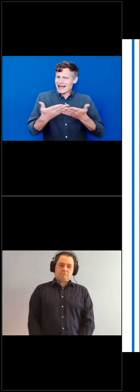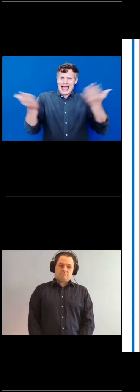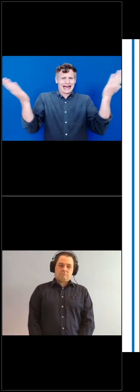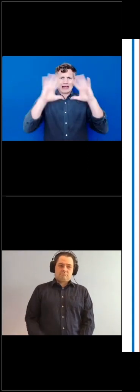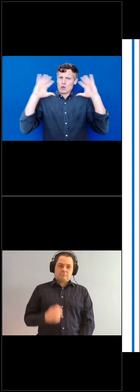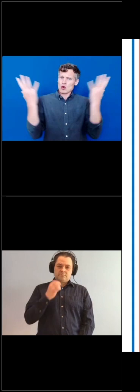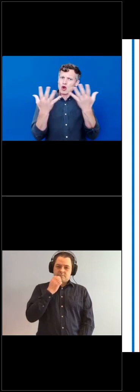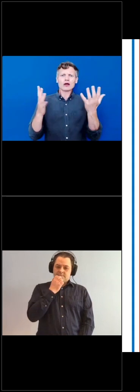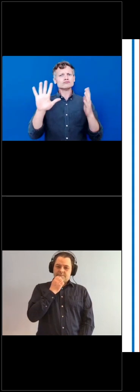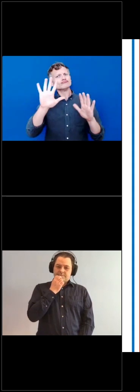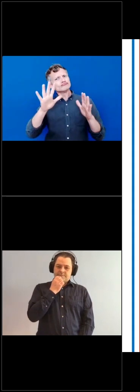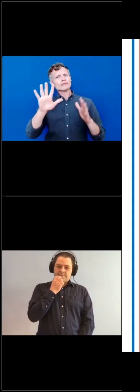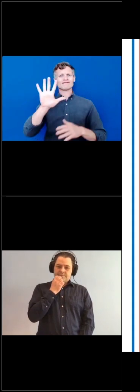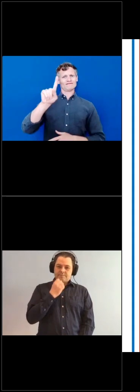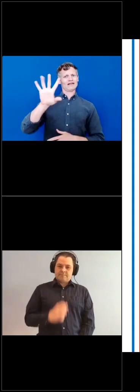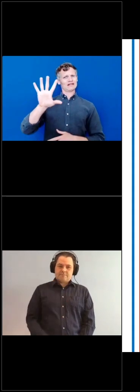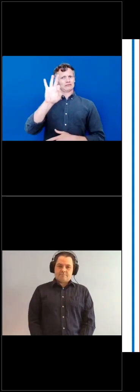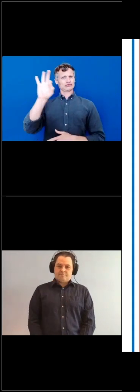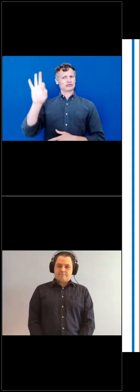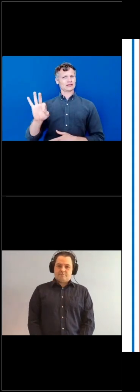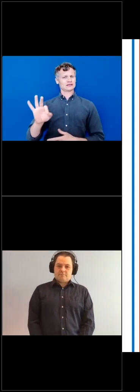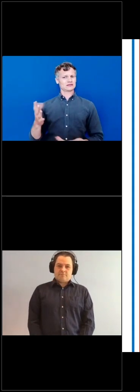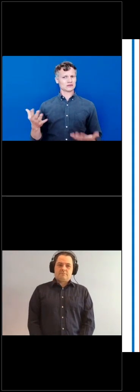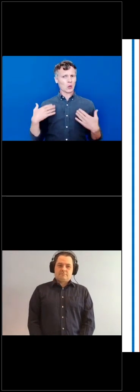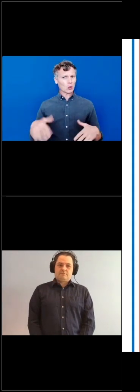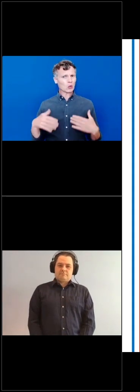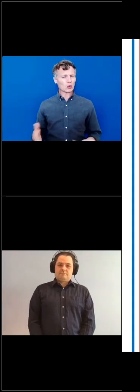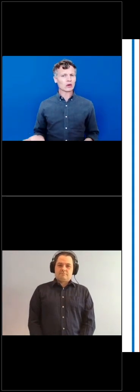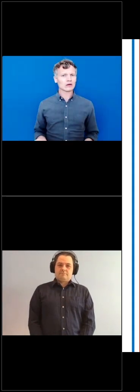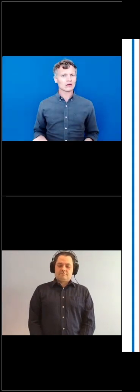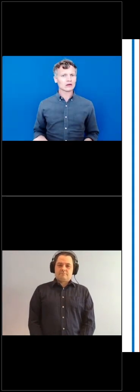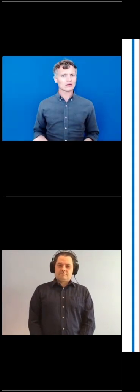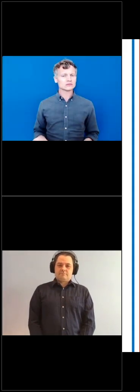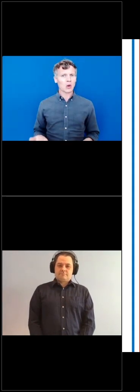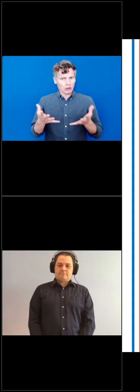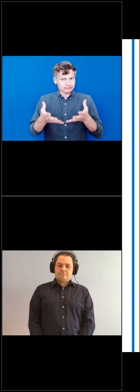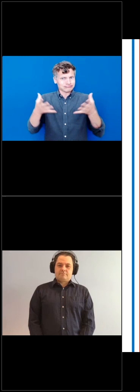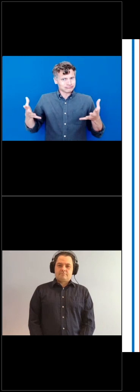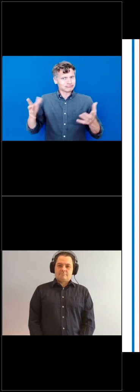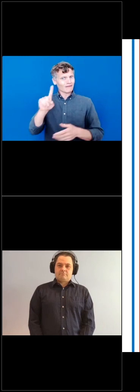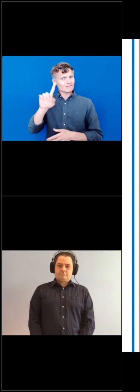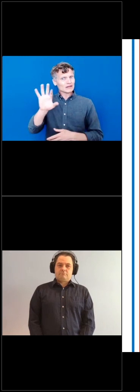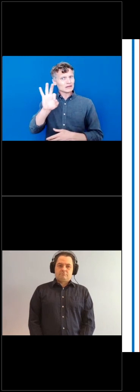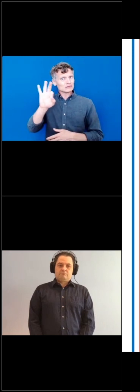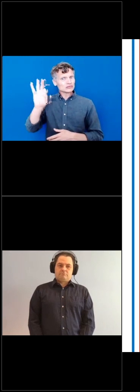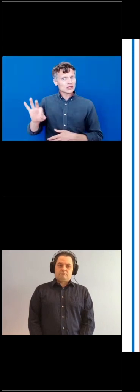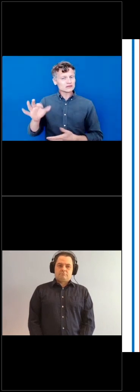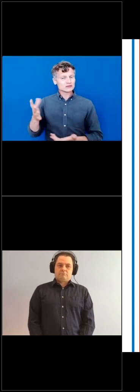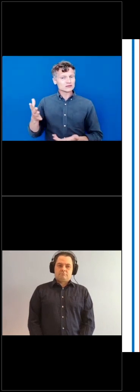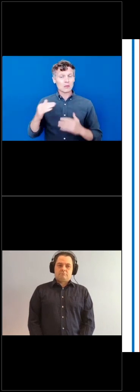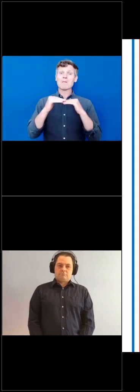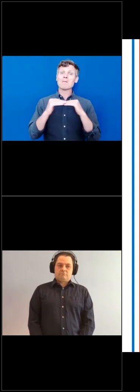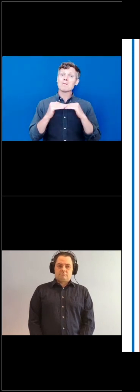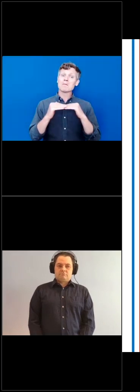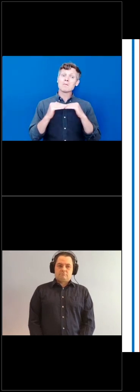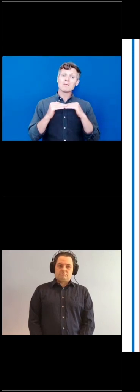infographic, you can see that at least 15% of any given community are persons with disabilities, and higher prevalence rates might occur